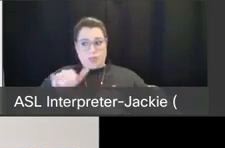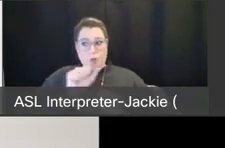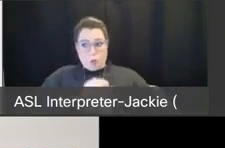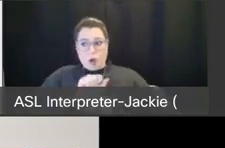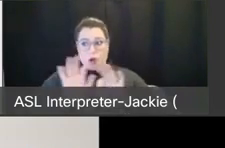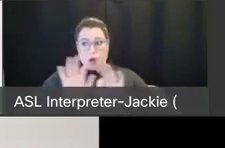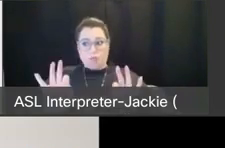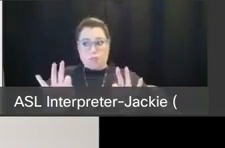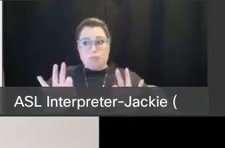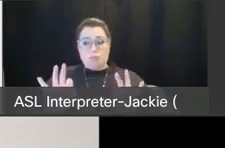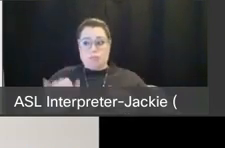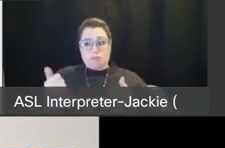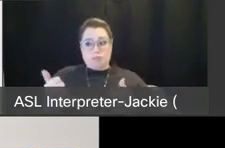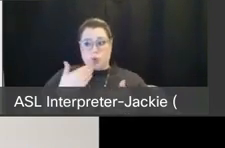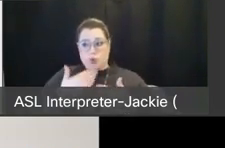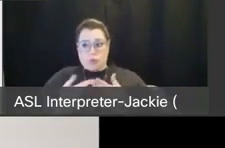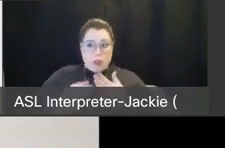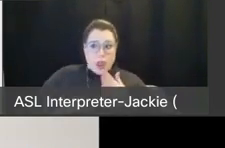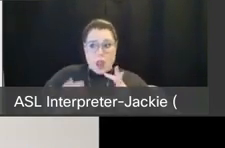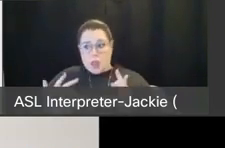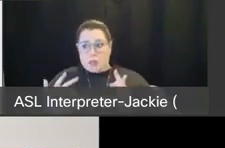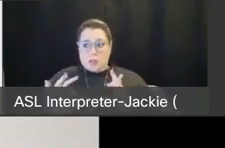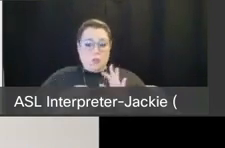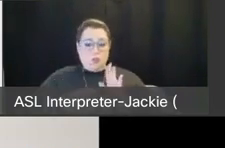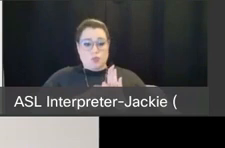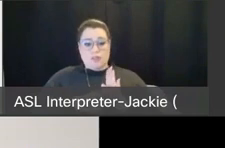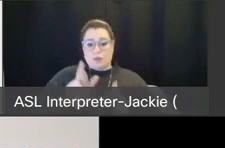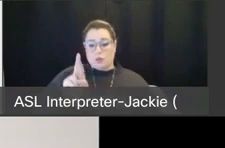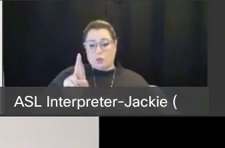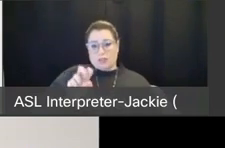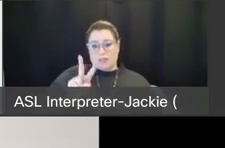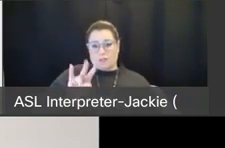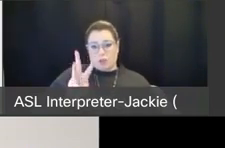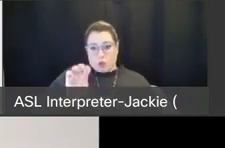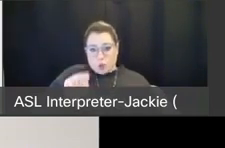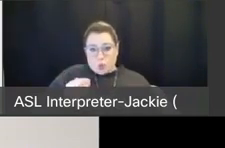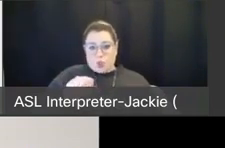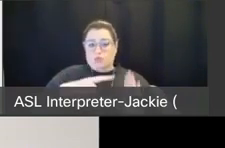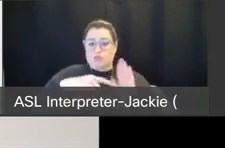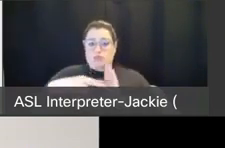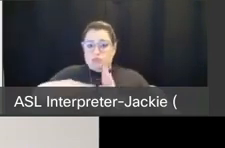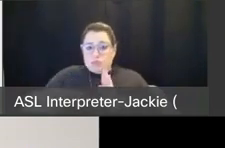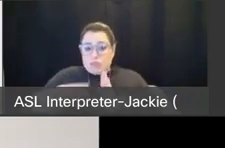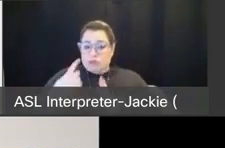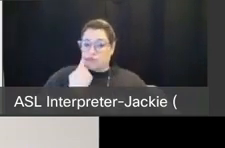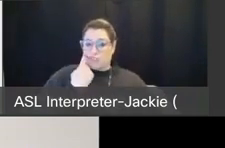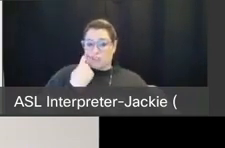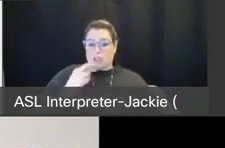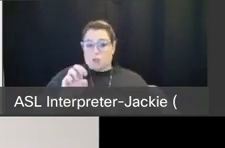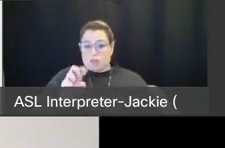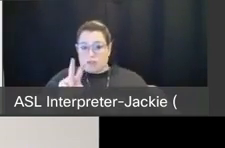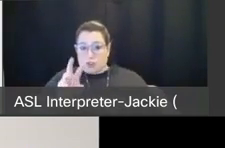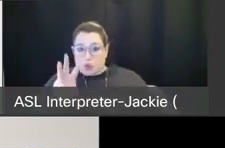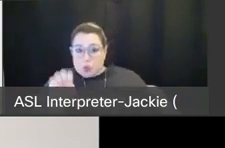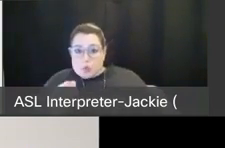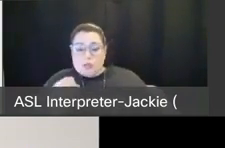down the road. And you want to make sure that the reviews you're looking at or the recommendations you're getting are fairly recent, right? So if someone